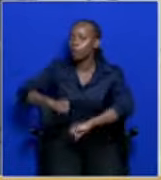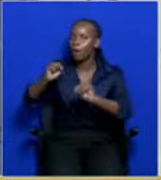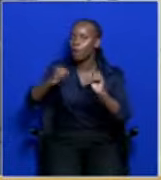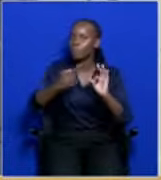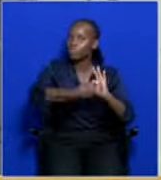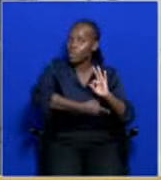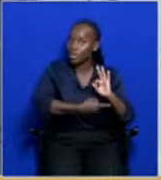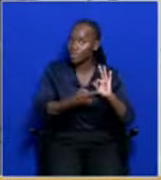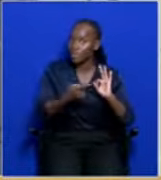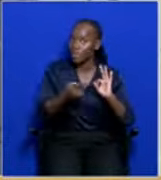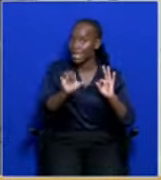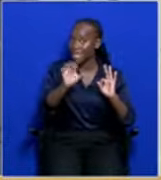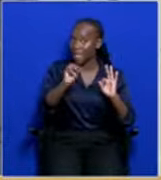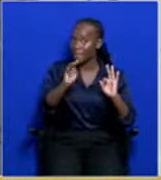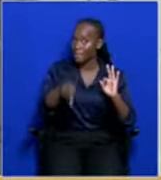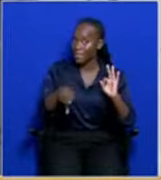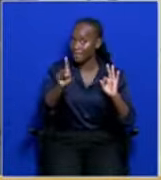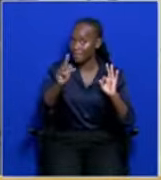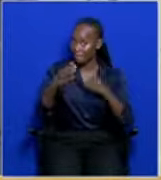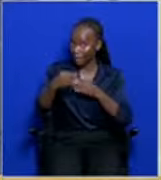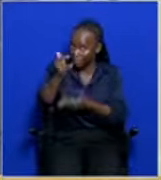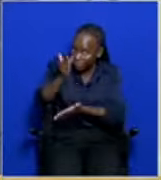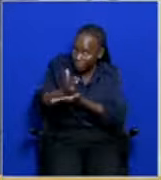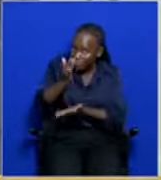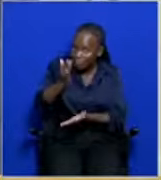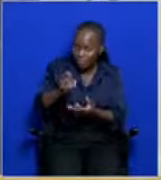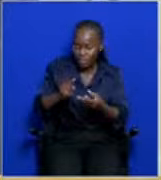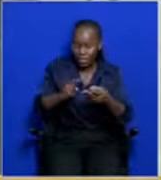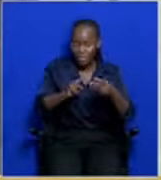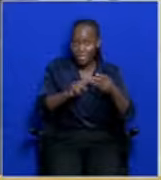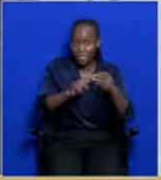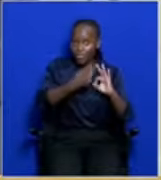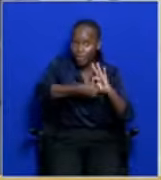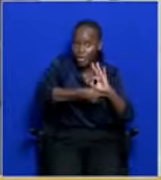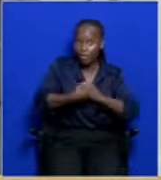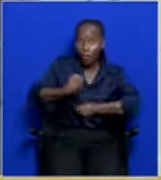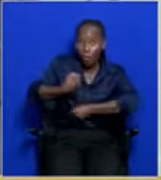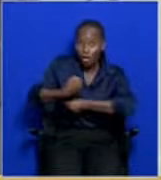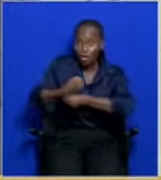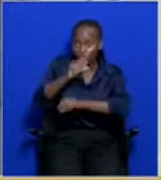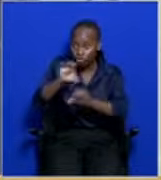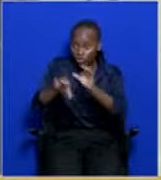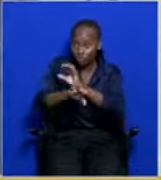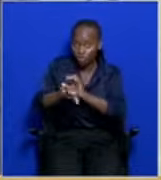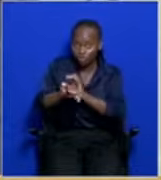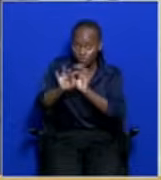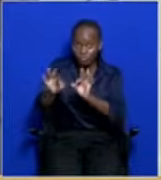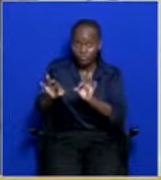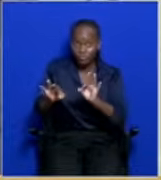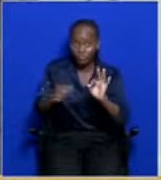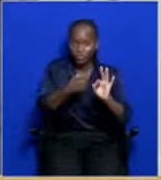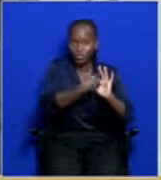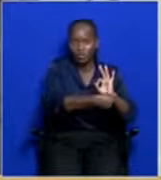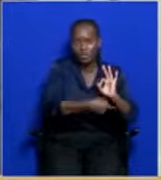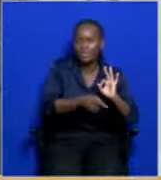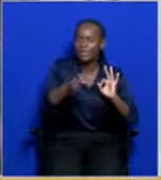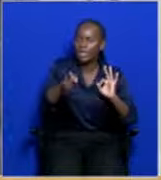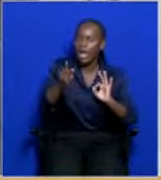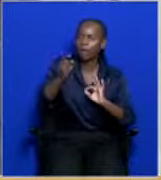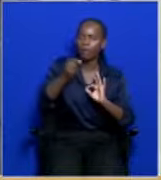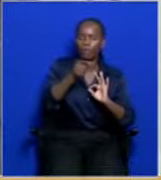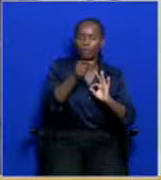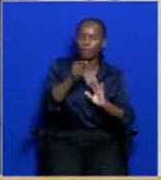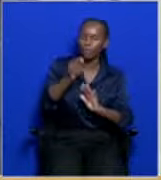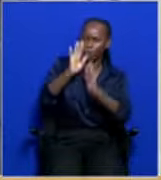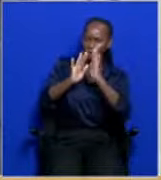have clarified me with more details that you were supposed to look at this. At that stage, I was